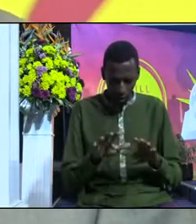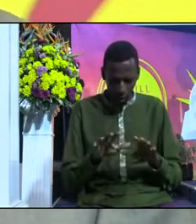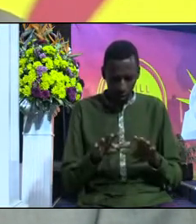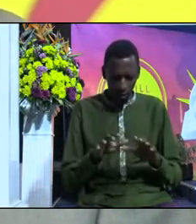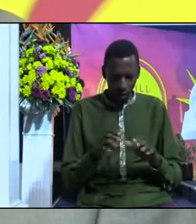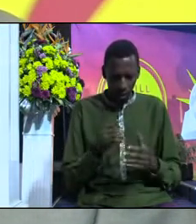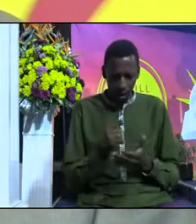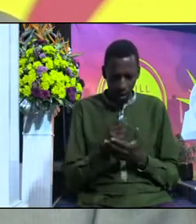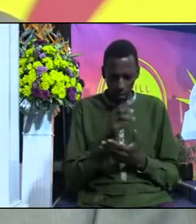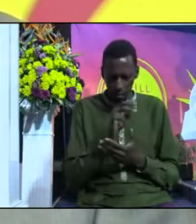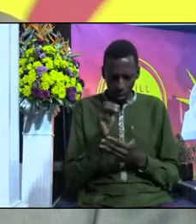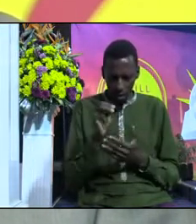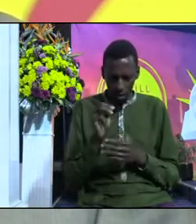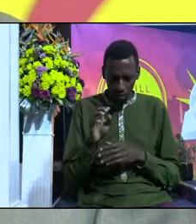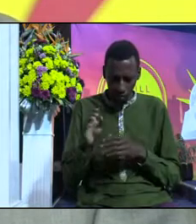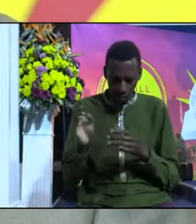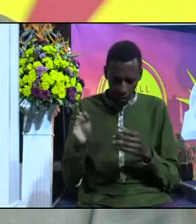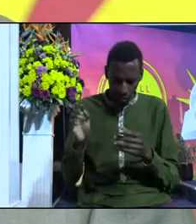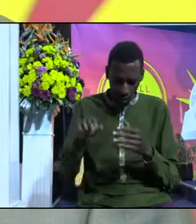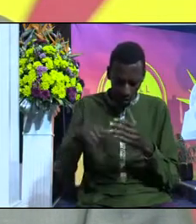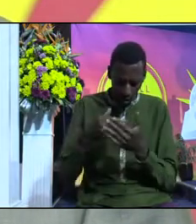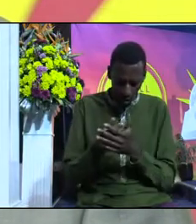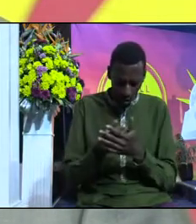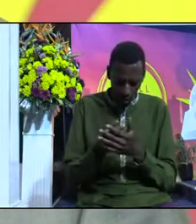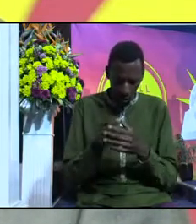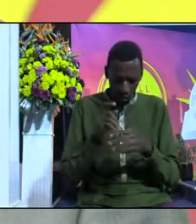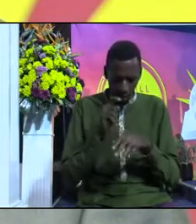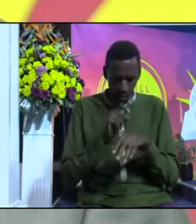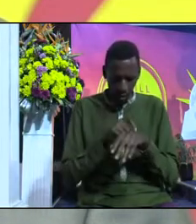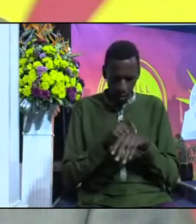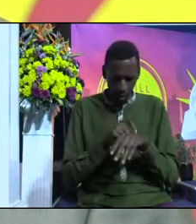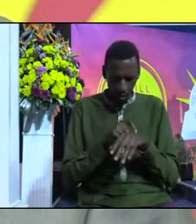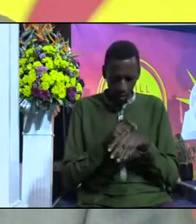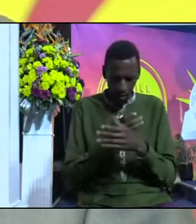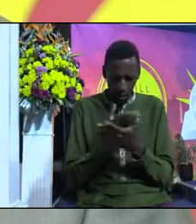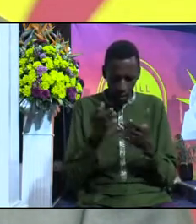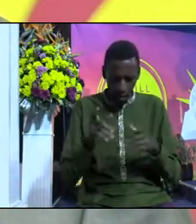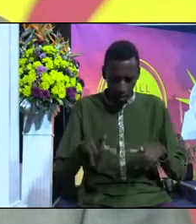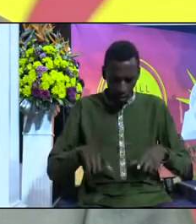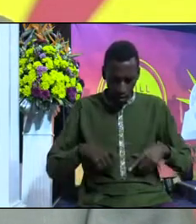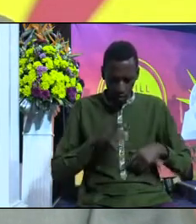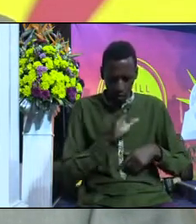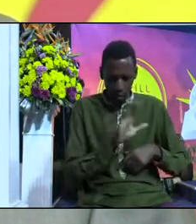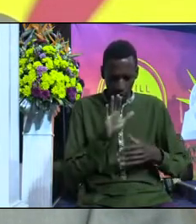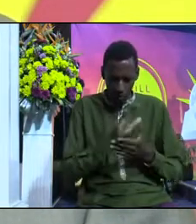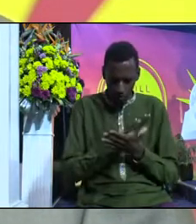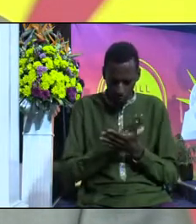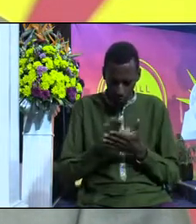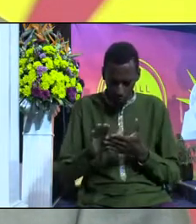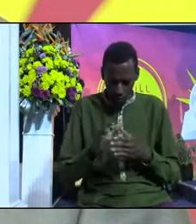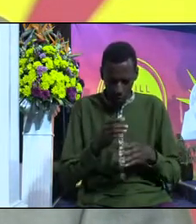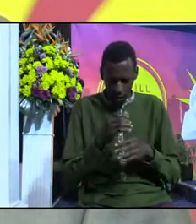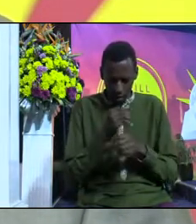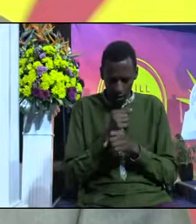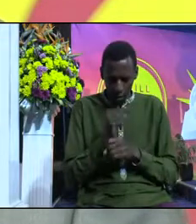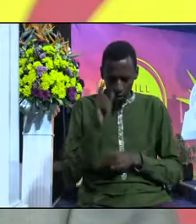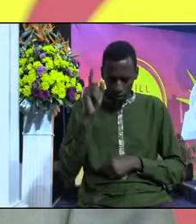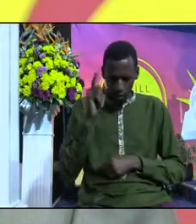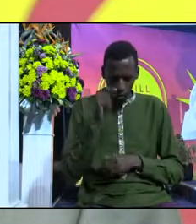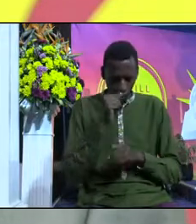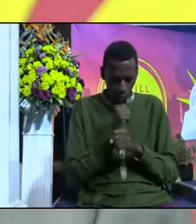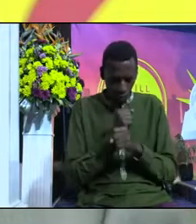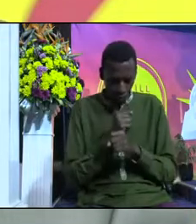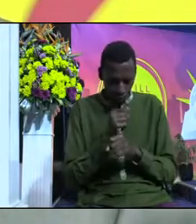to get to this point where they are living a pure life, trusting in you to do it at the right time